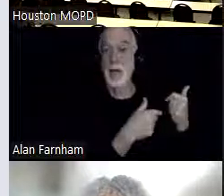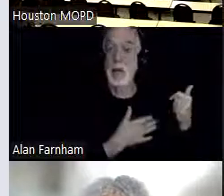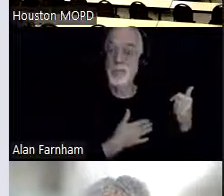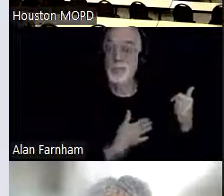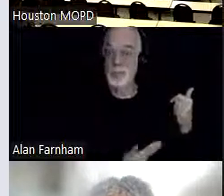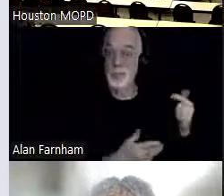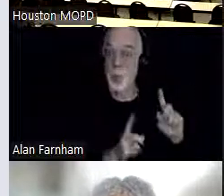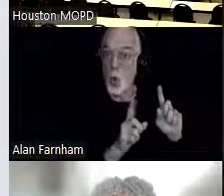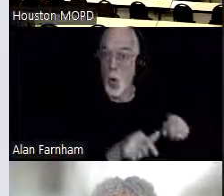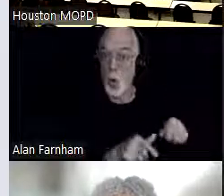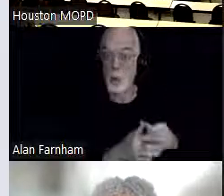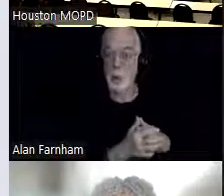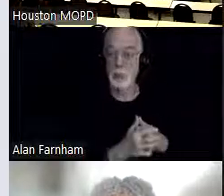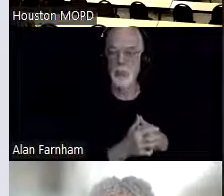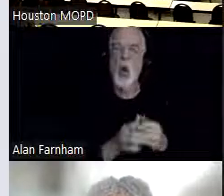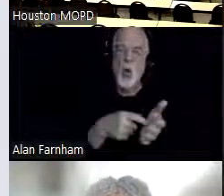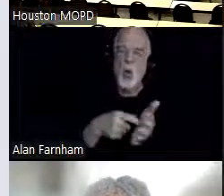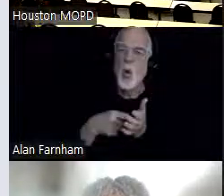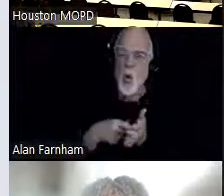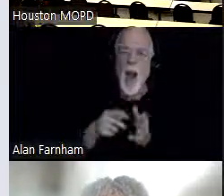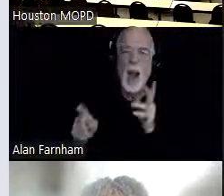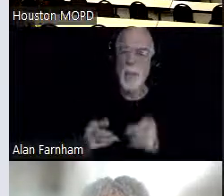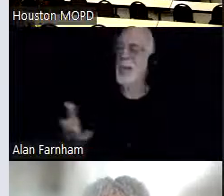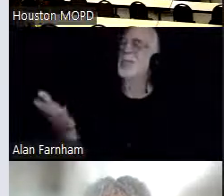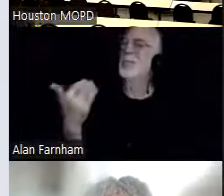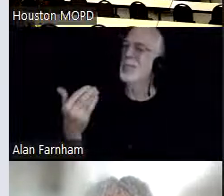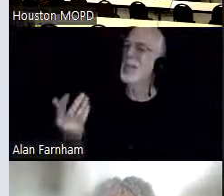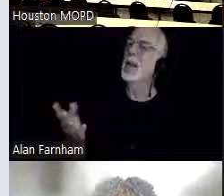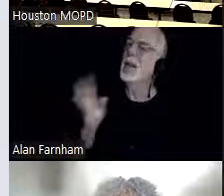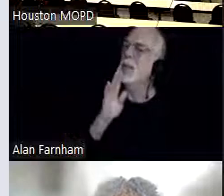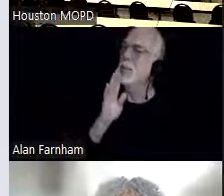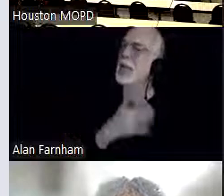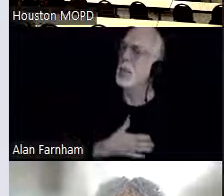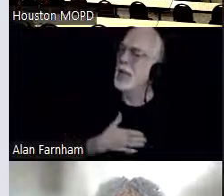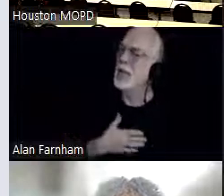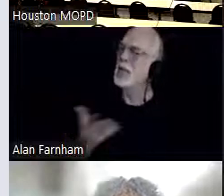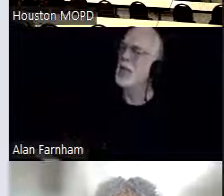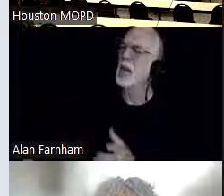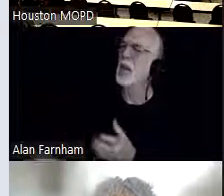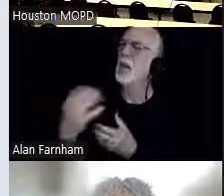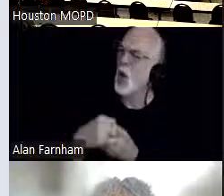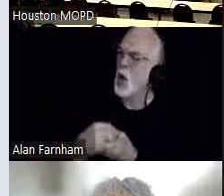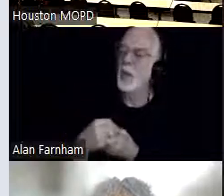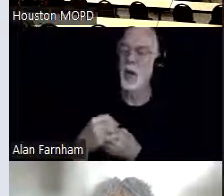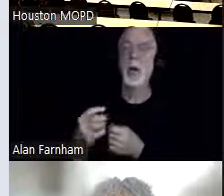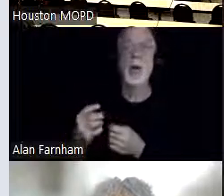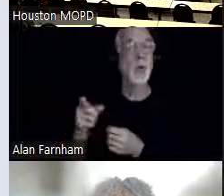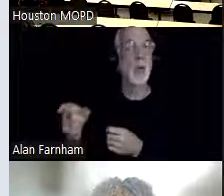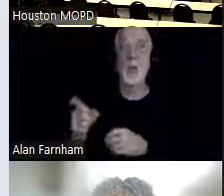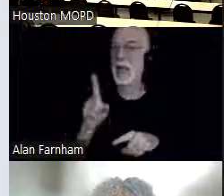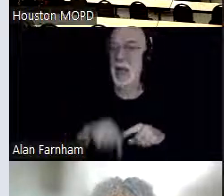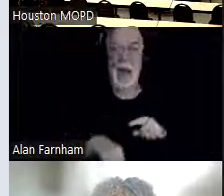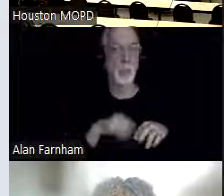Require individuals to speak and engage and realize that I can't be